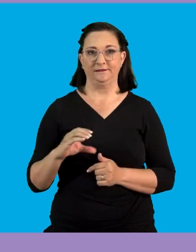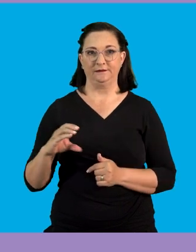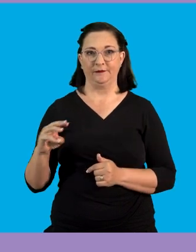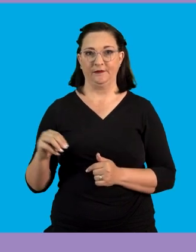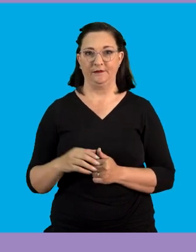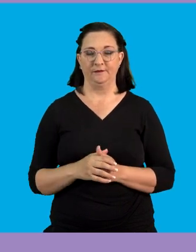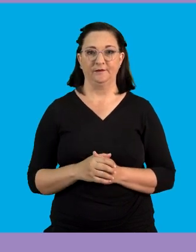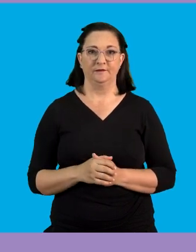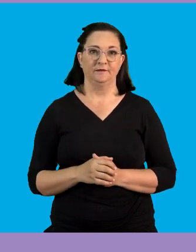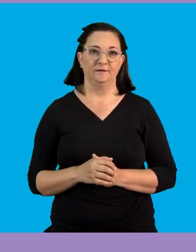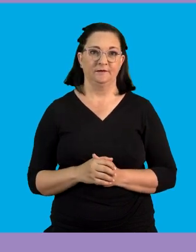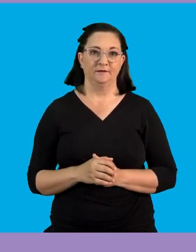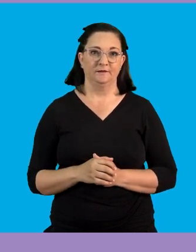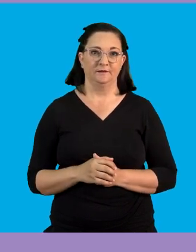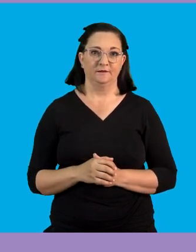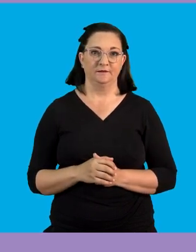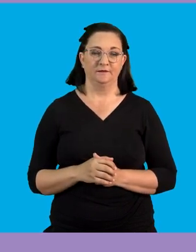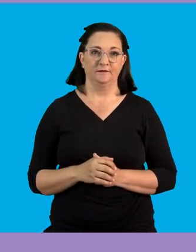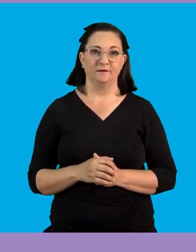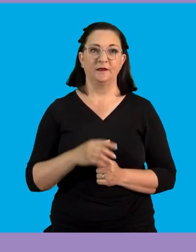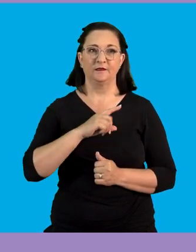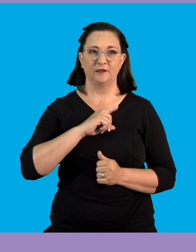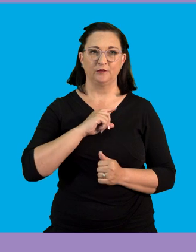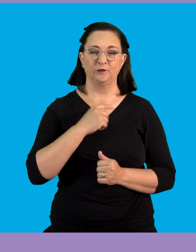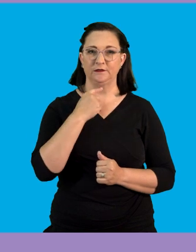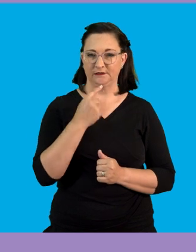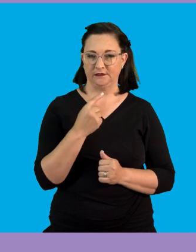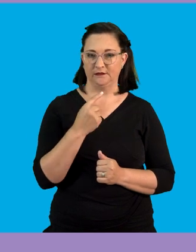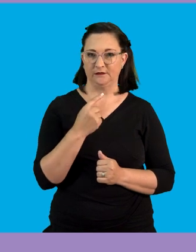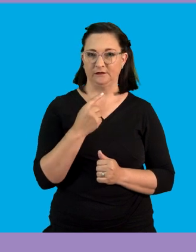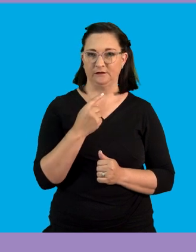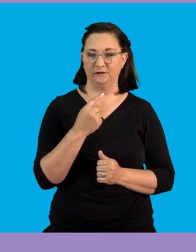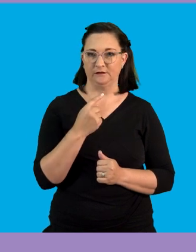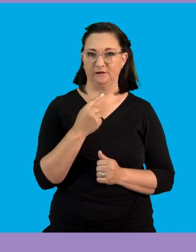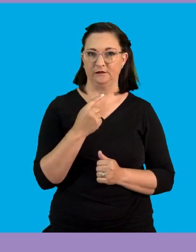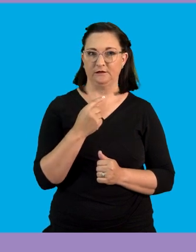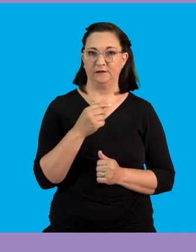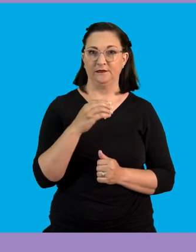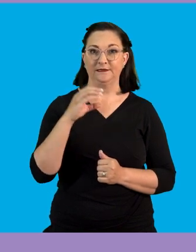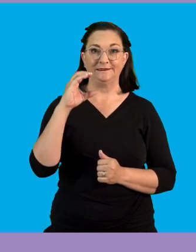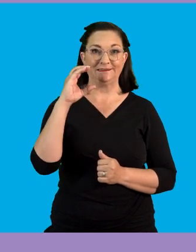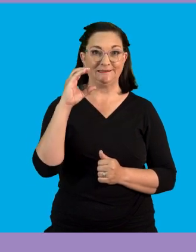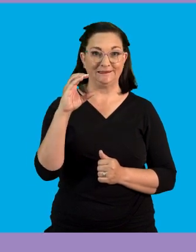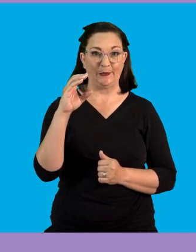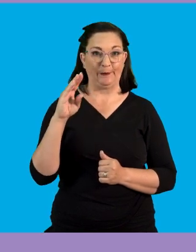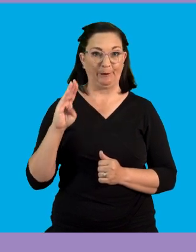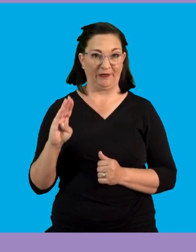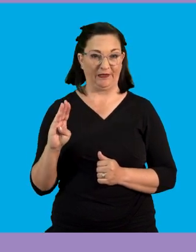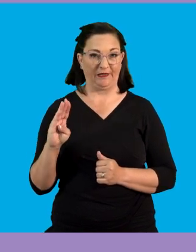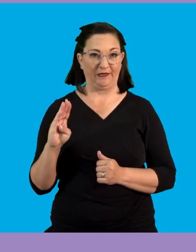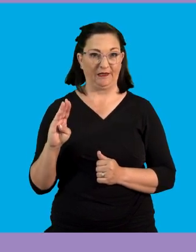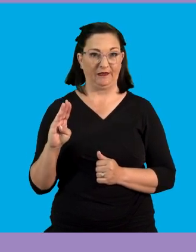line AB is 6 centimeters. Now we are then told we need to